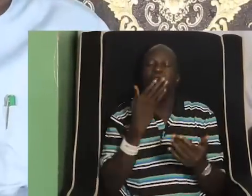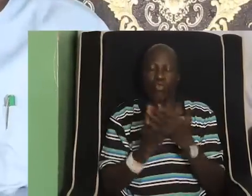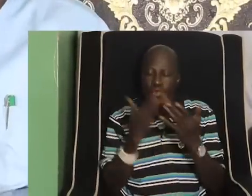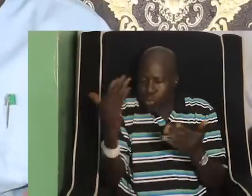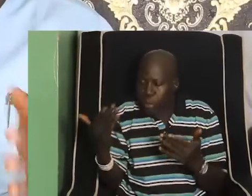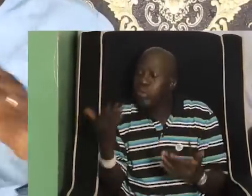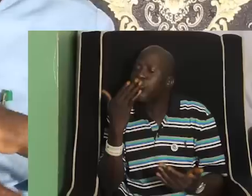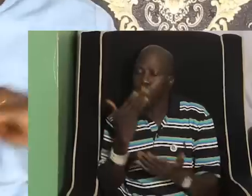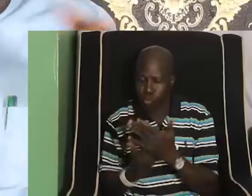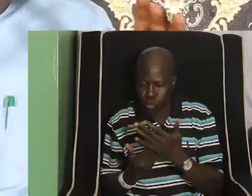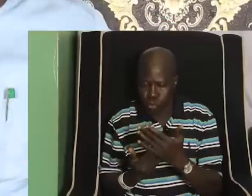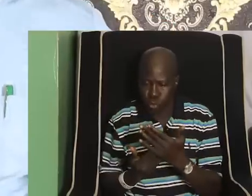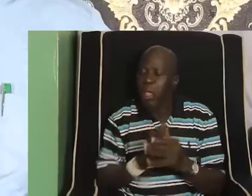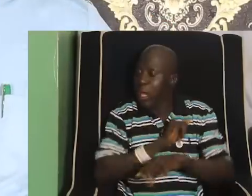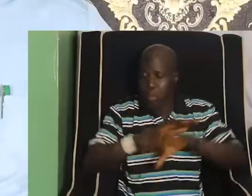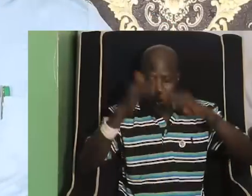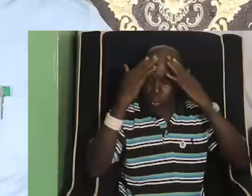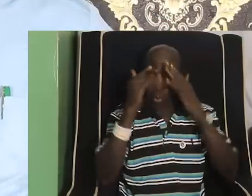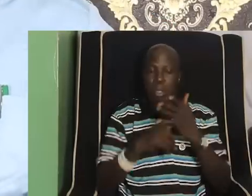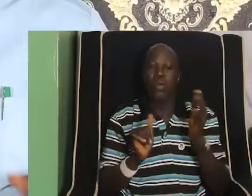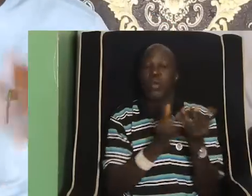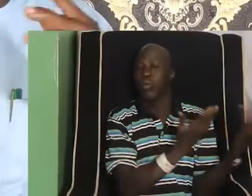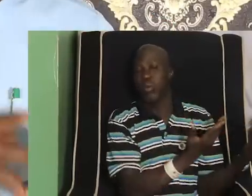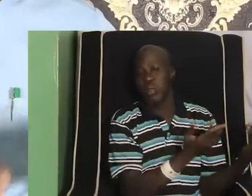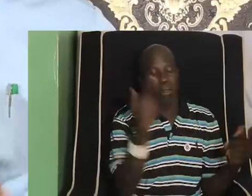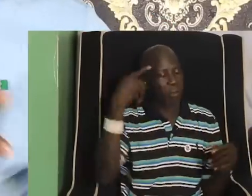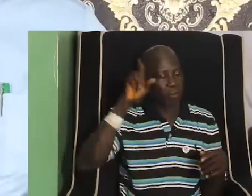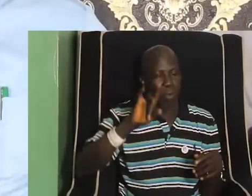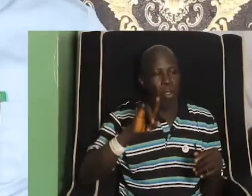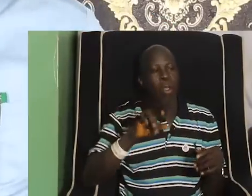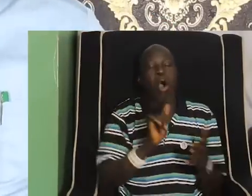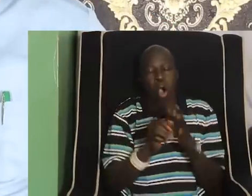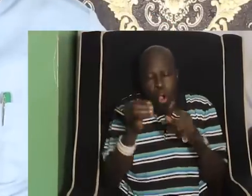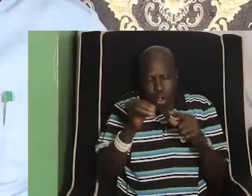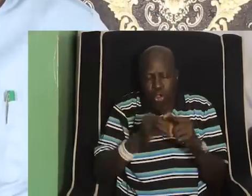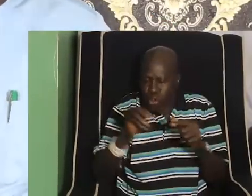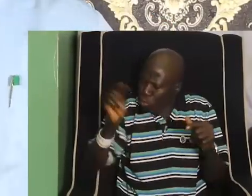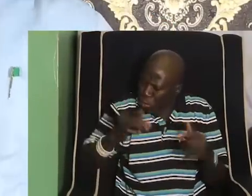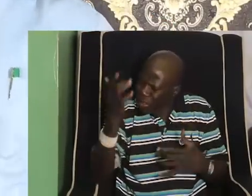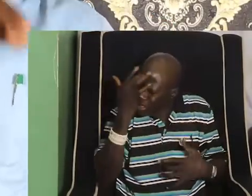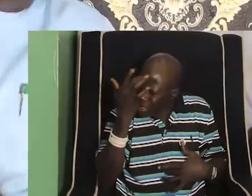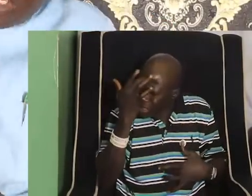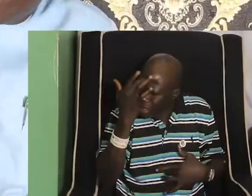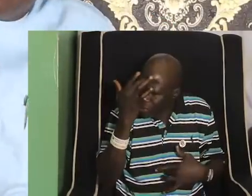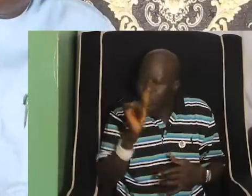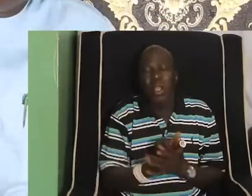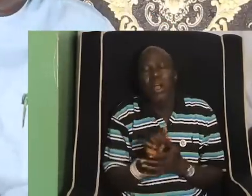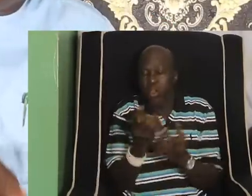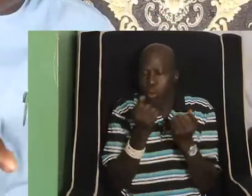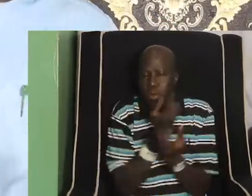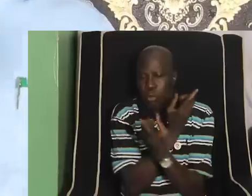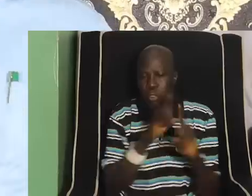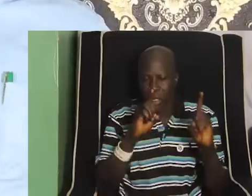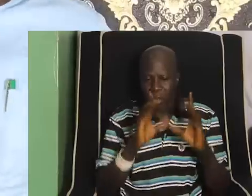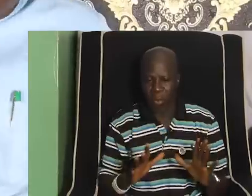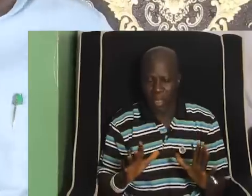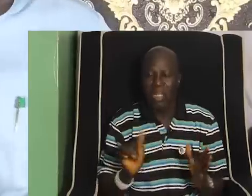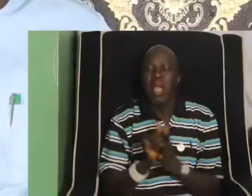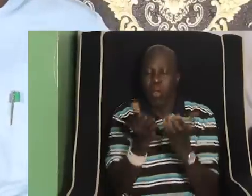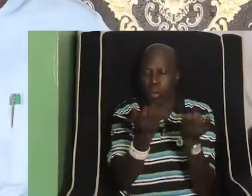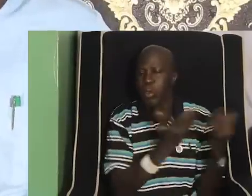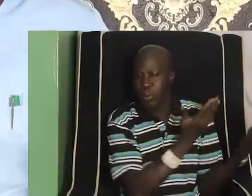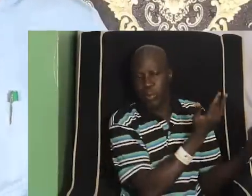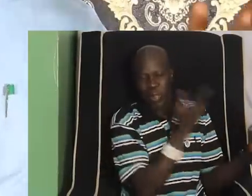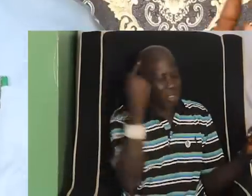do something good mi moto duro fun I don't know what you are waiting for where wa ni di aisan whether you are sick o de fe to see and you want deliverance o de ti reti tipe tipe